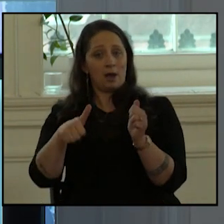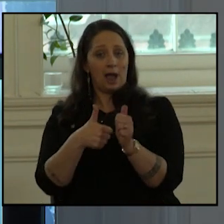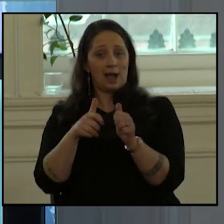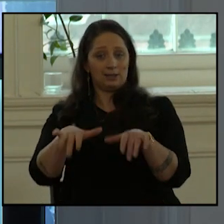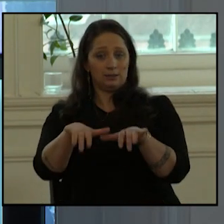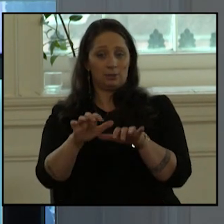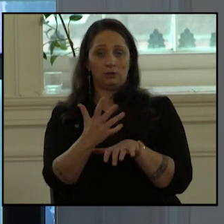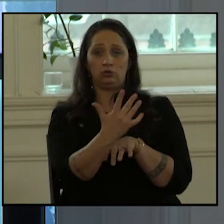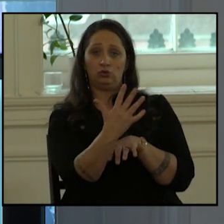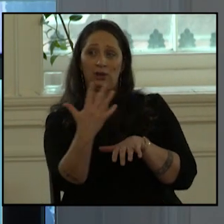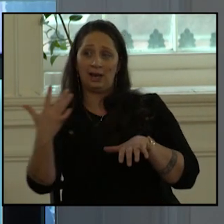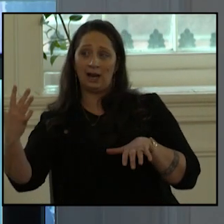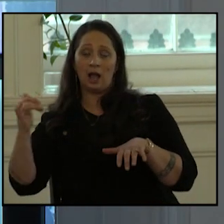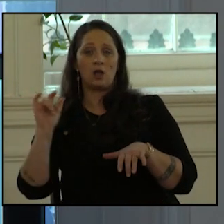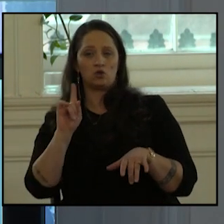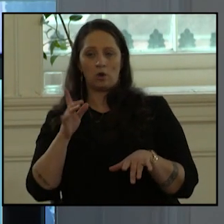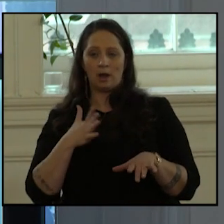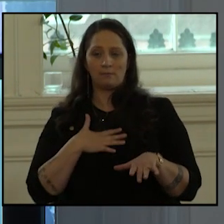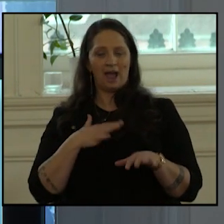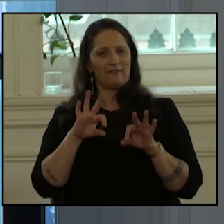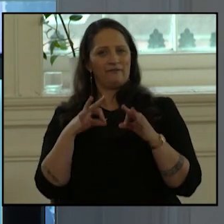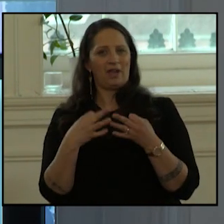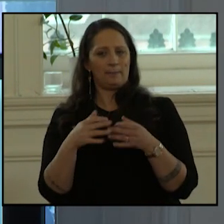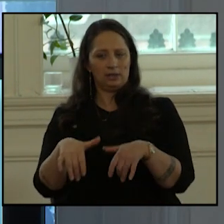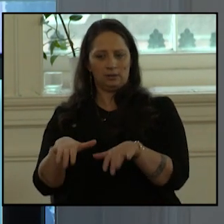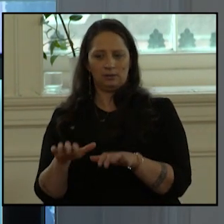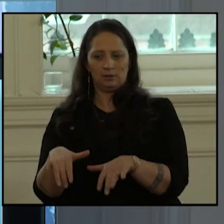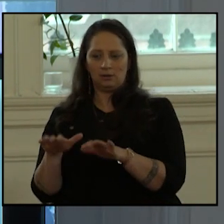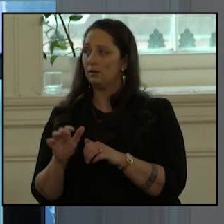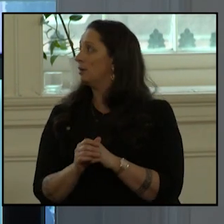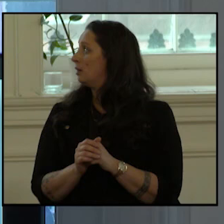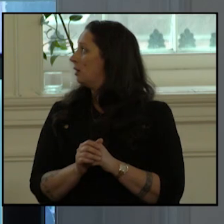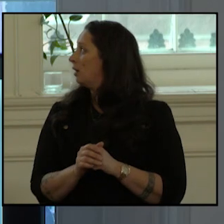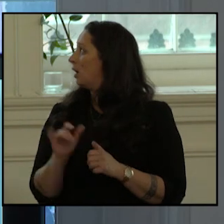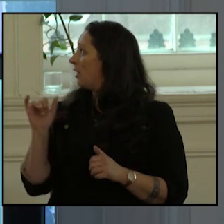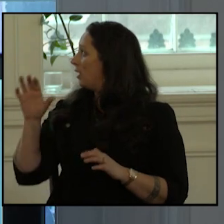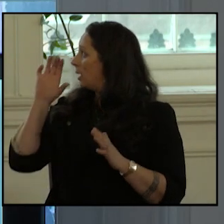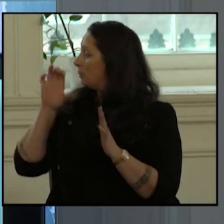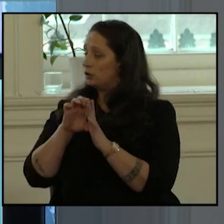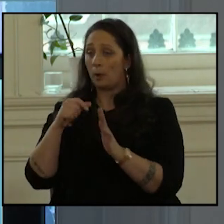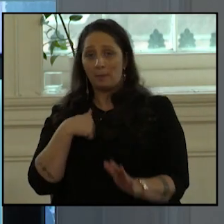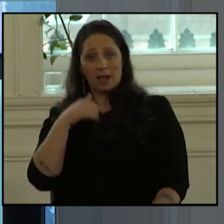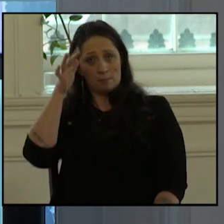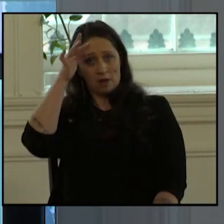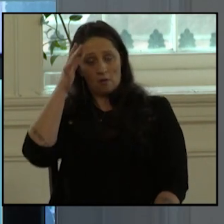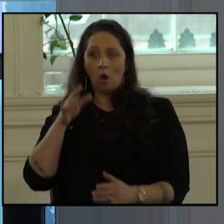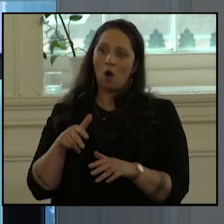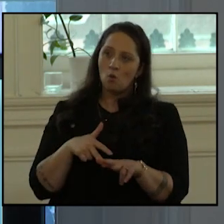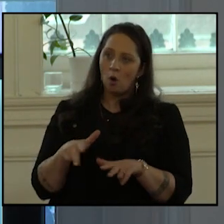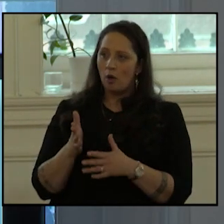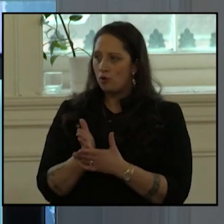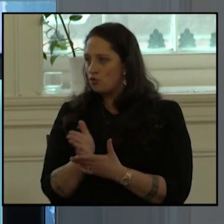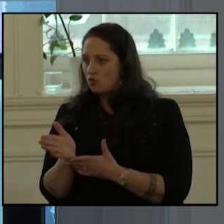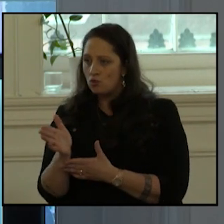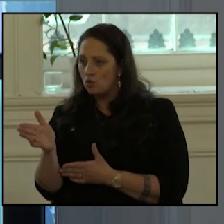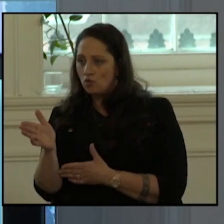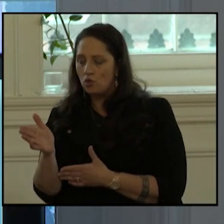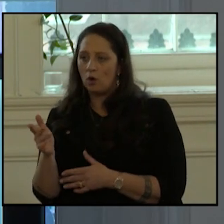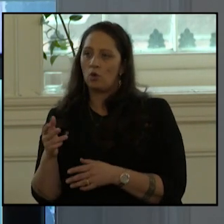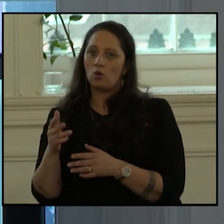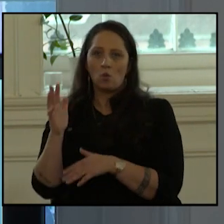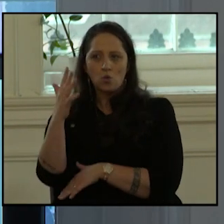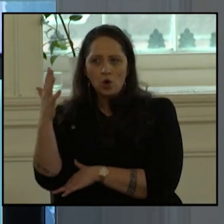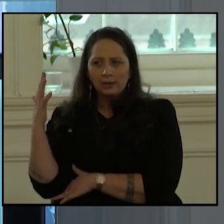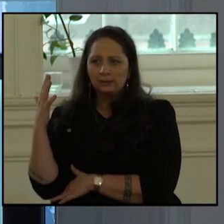where my ancestors are buried. And the picture in the upper right is me and my father walking through those woods. So another line where we're kind of